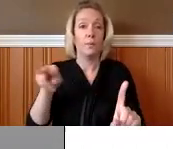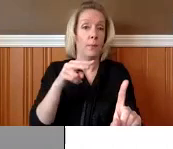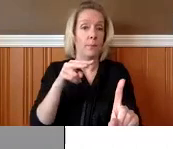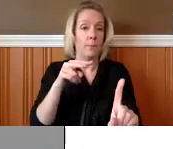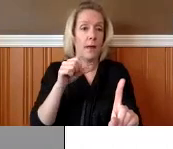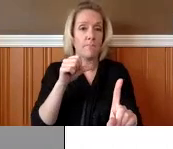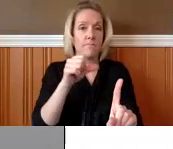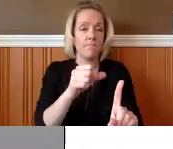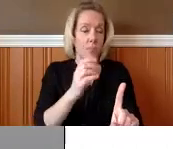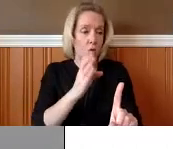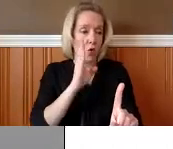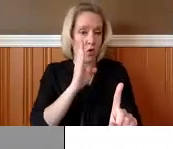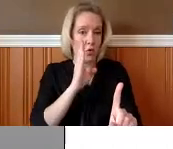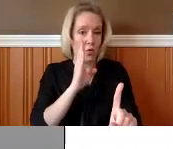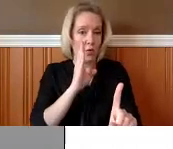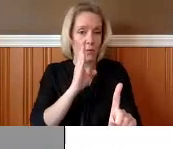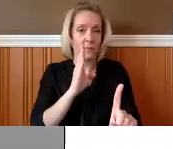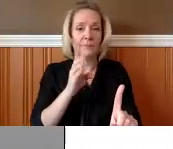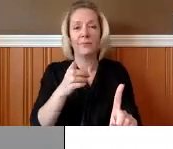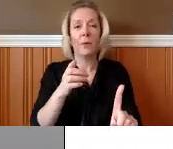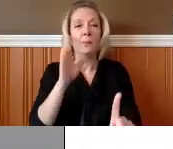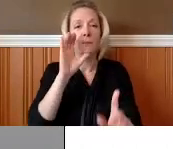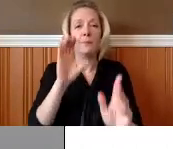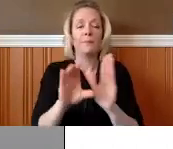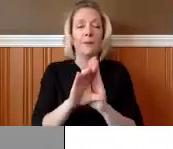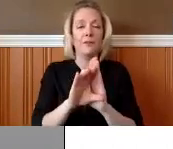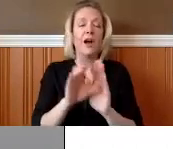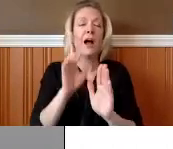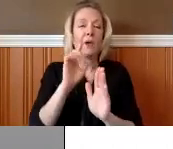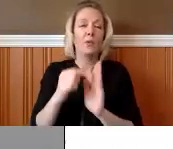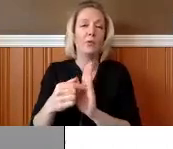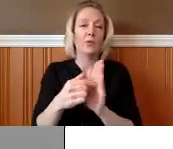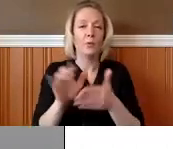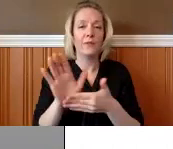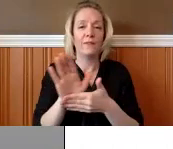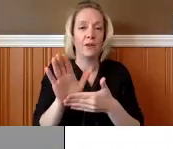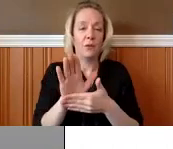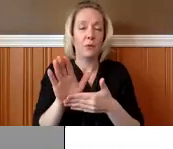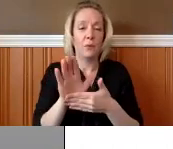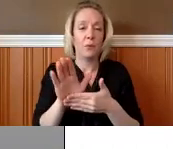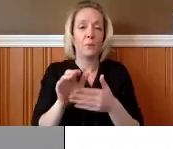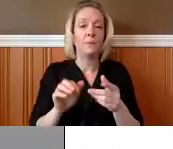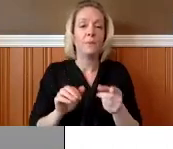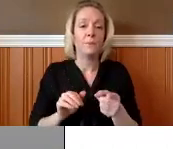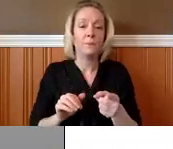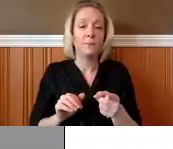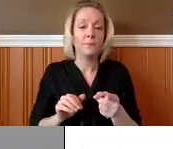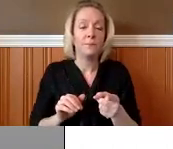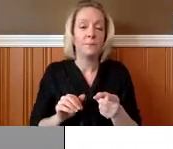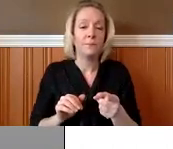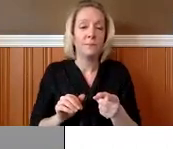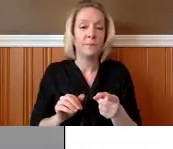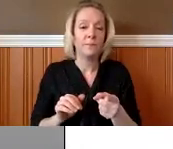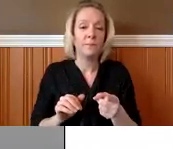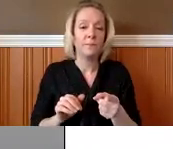And his latency is really great here. And so what you can't see in this, I'm going to play the video for you. What you can't see in this video